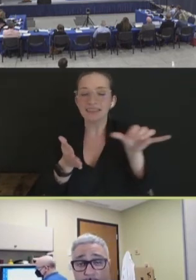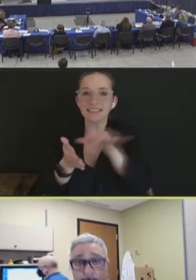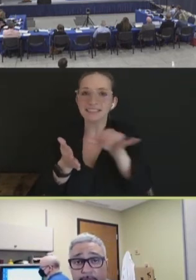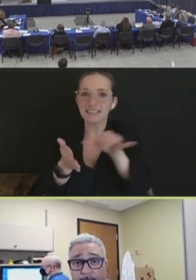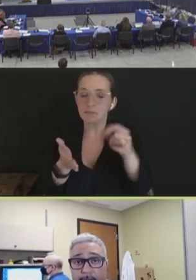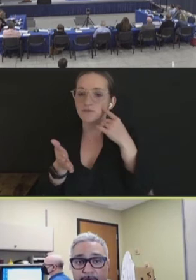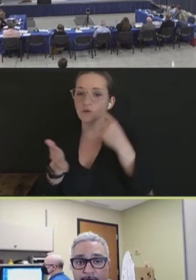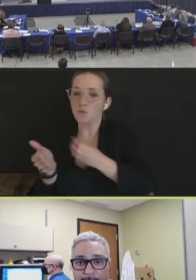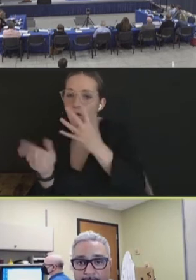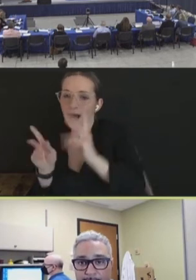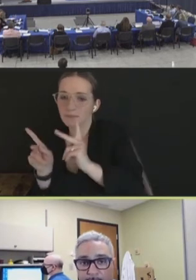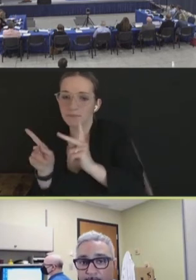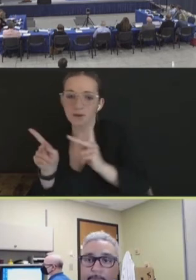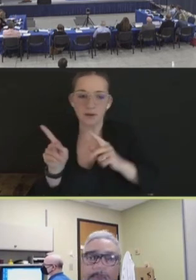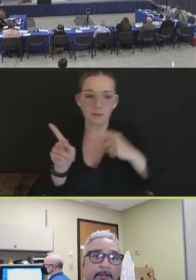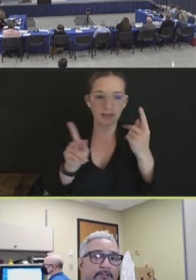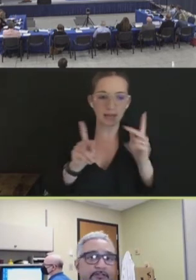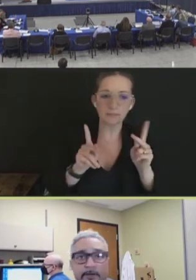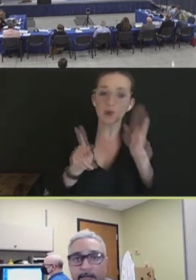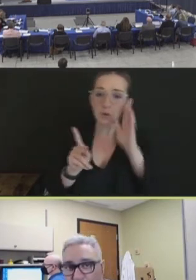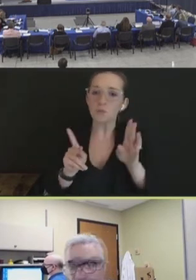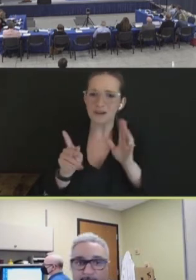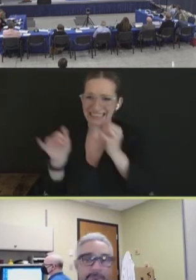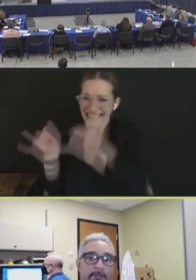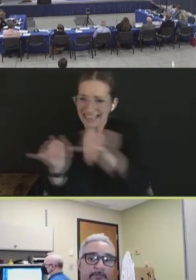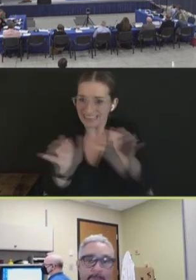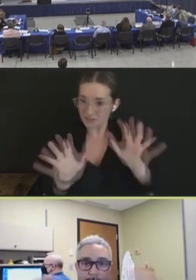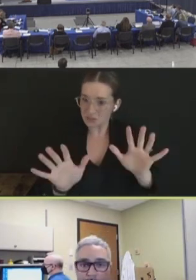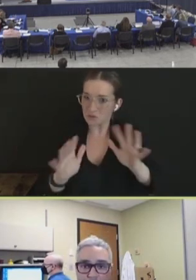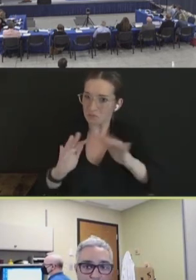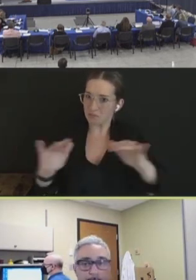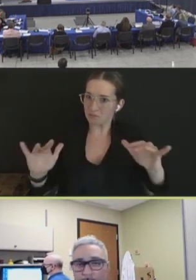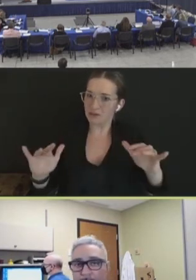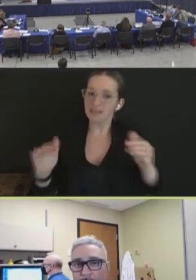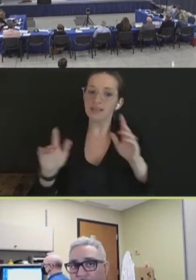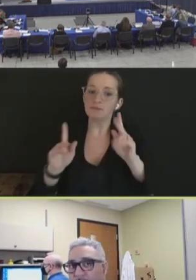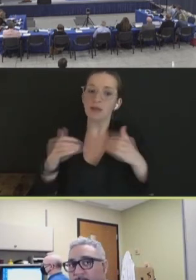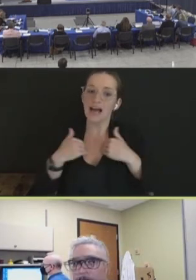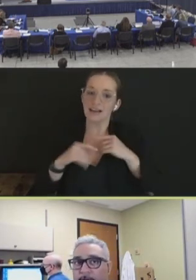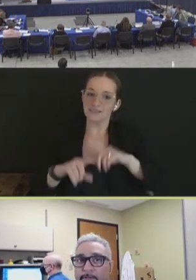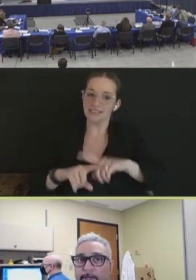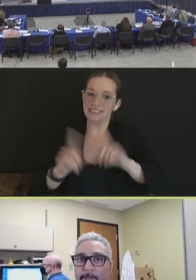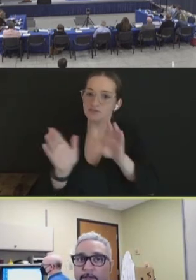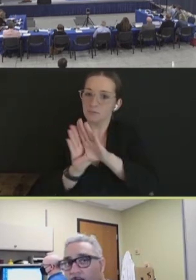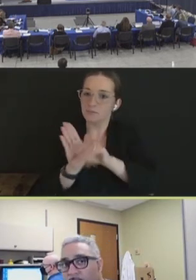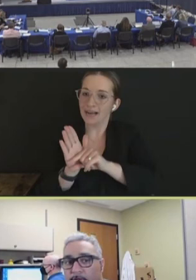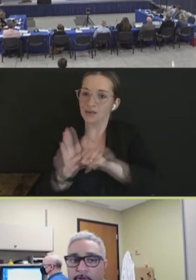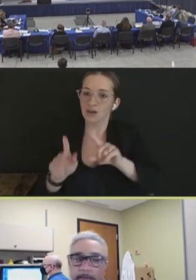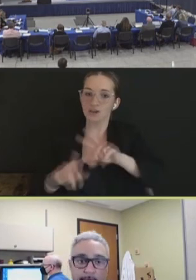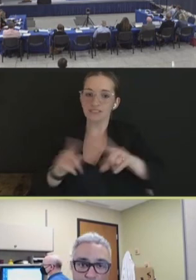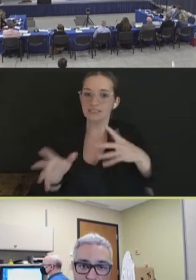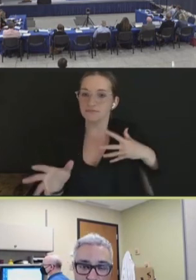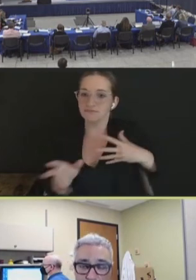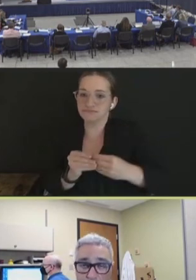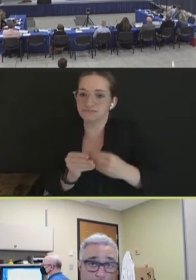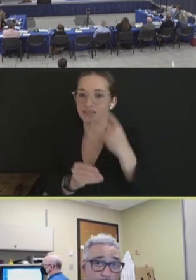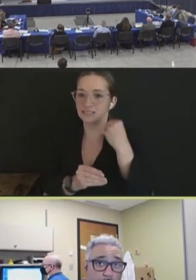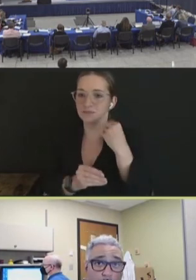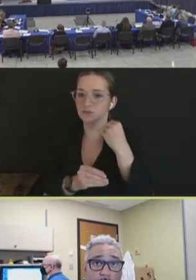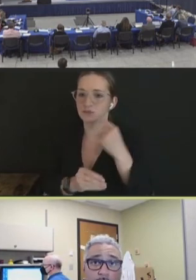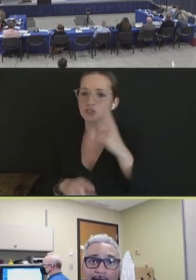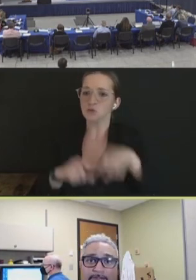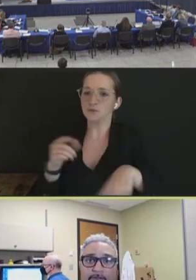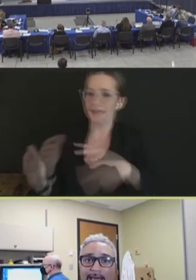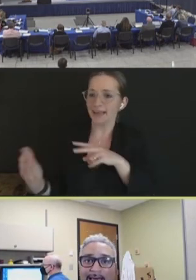you will see some themes across them. But people have different knowledge, people have different lived experiences. And so you can't just look at somebody and say, oh, this is what somebody believes.